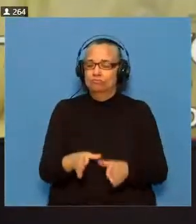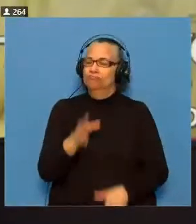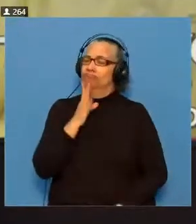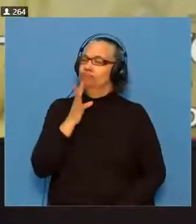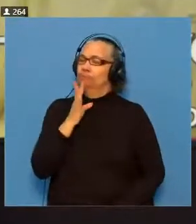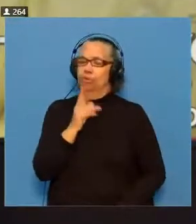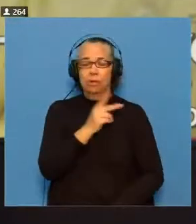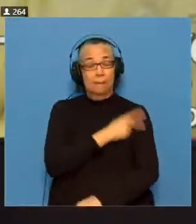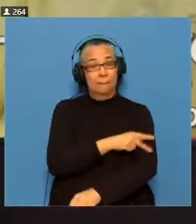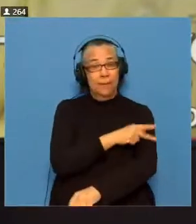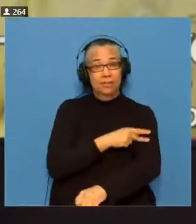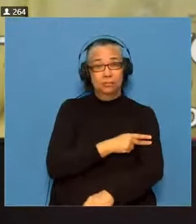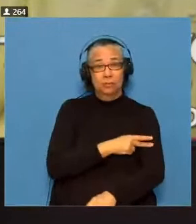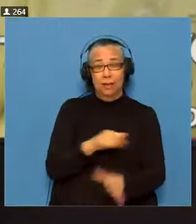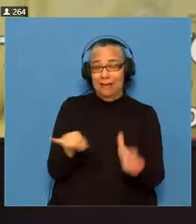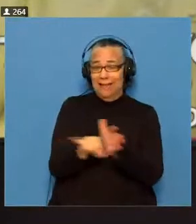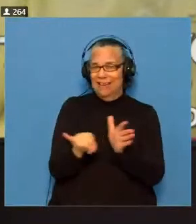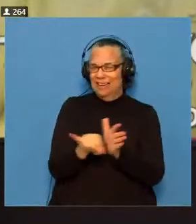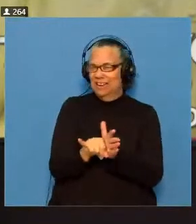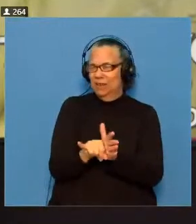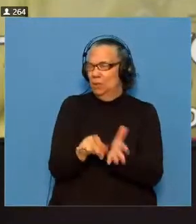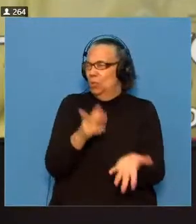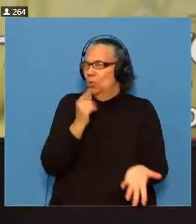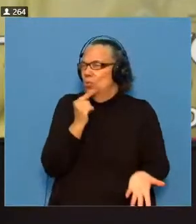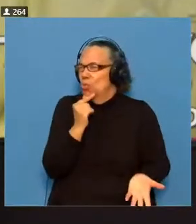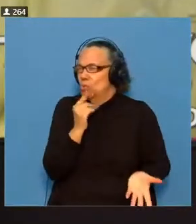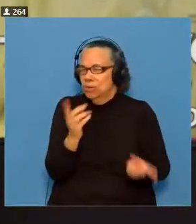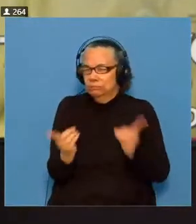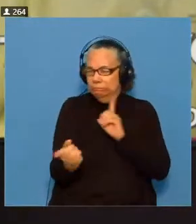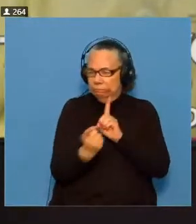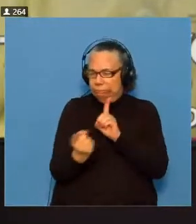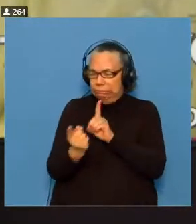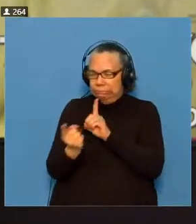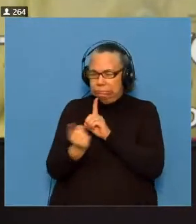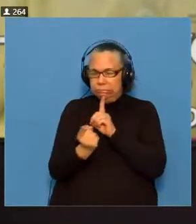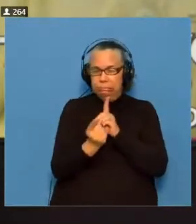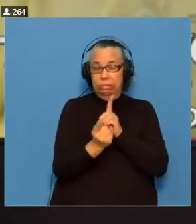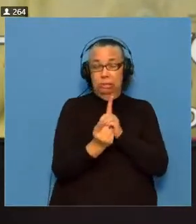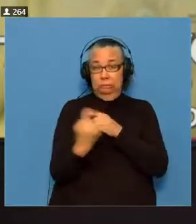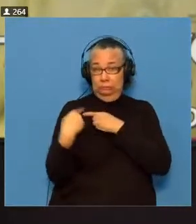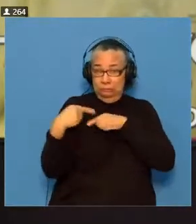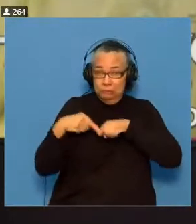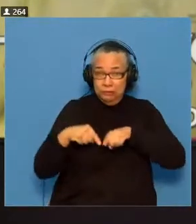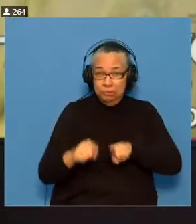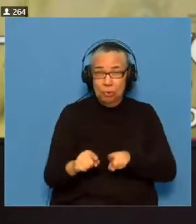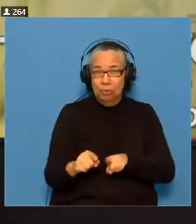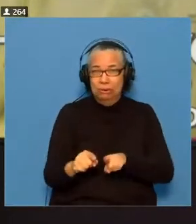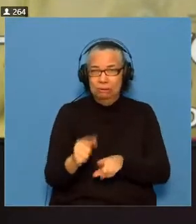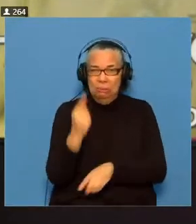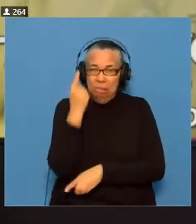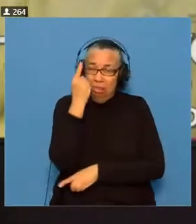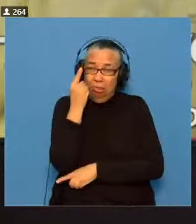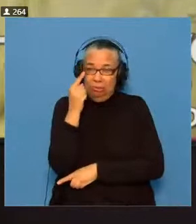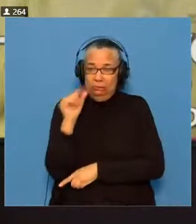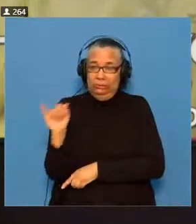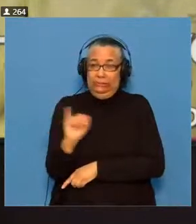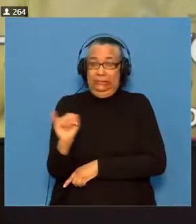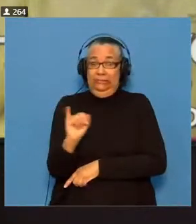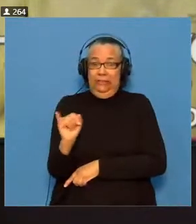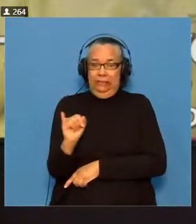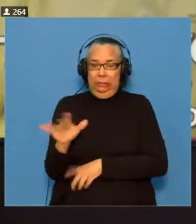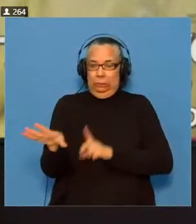patient to identify anyone who has had close contact with them during the time that they are considered to be